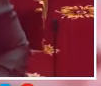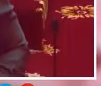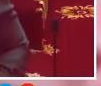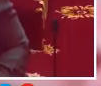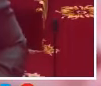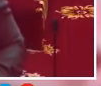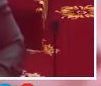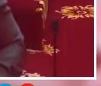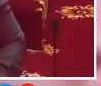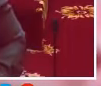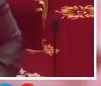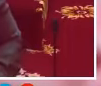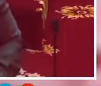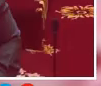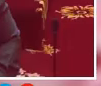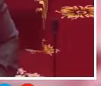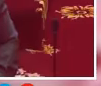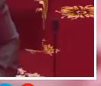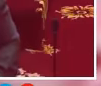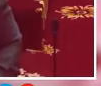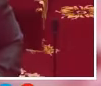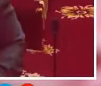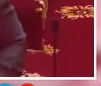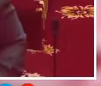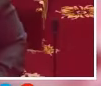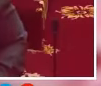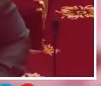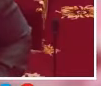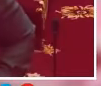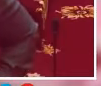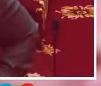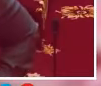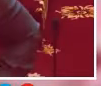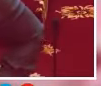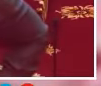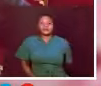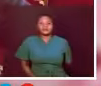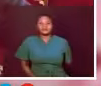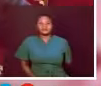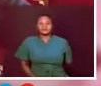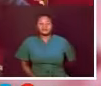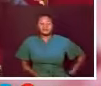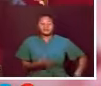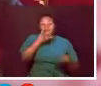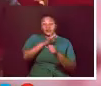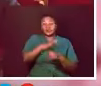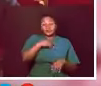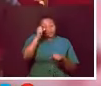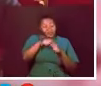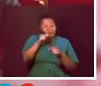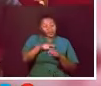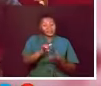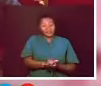program. We are working with Finance Minister and getting very positive indications. And so let me assure my colleague that it's